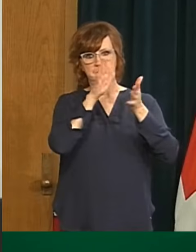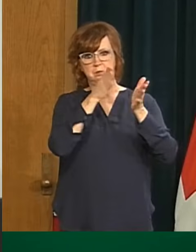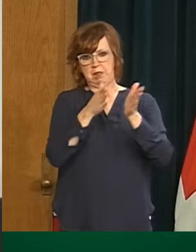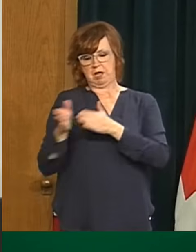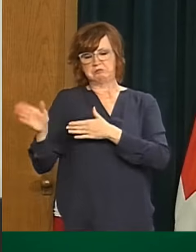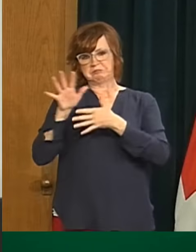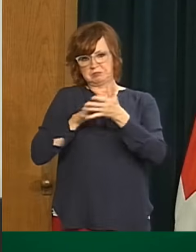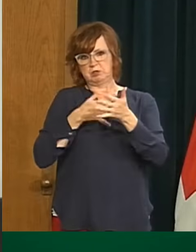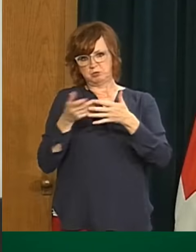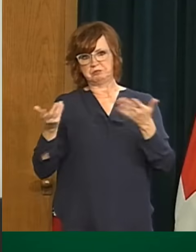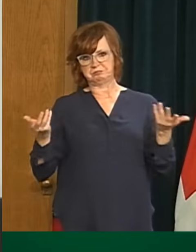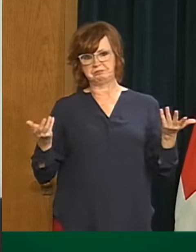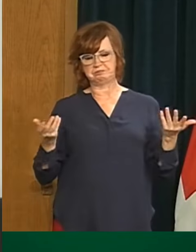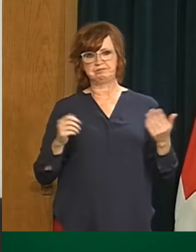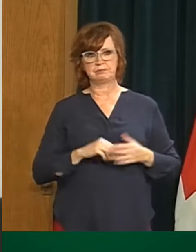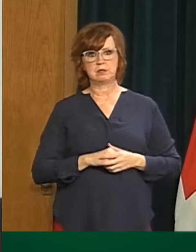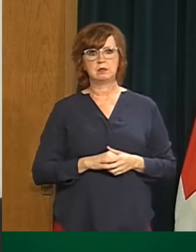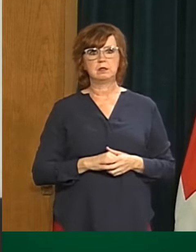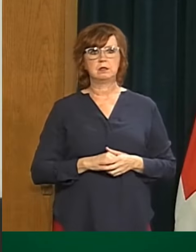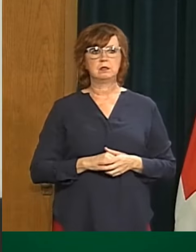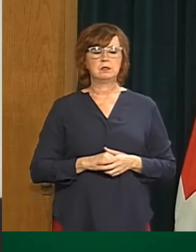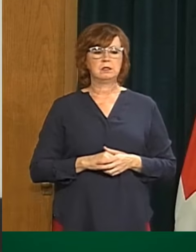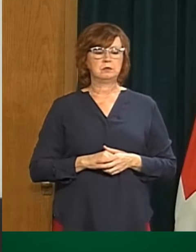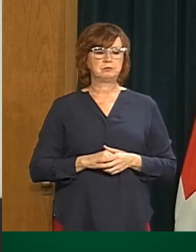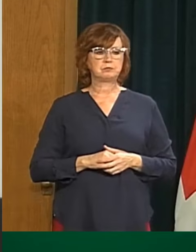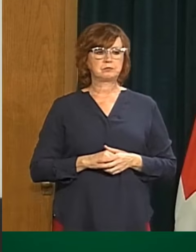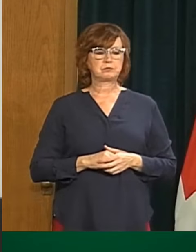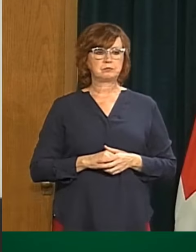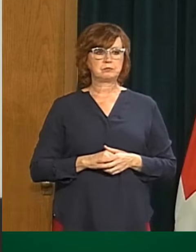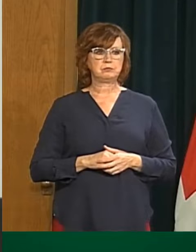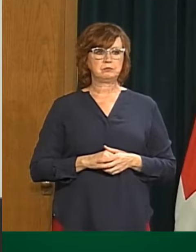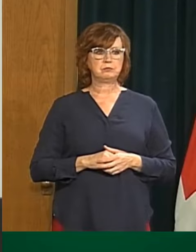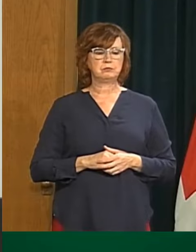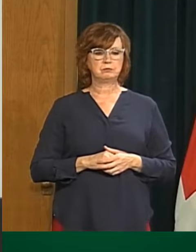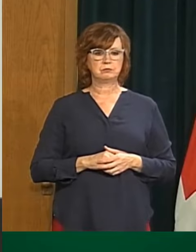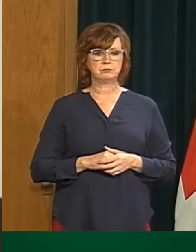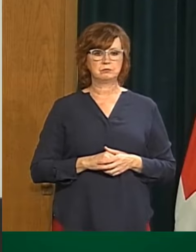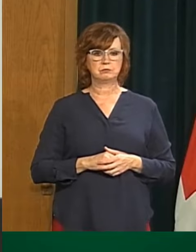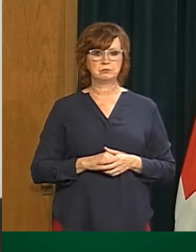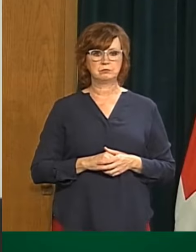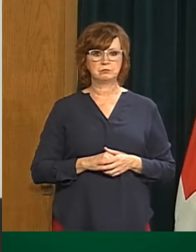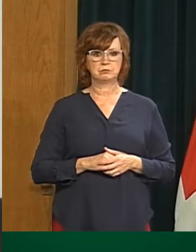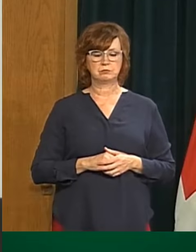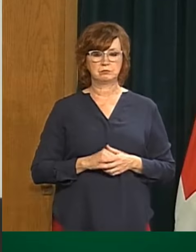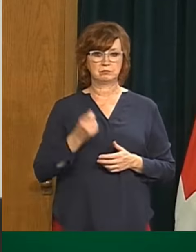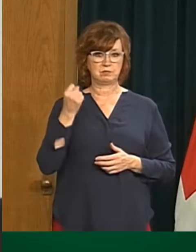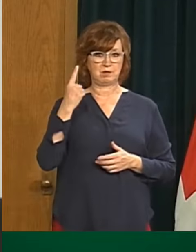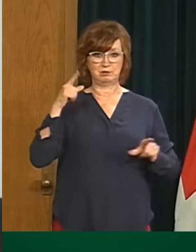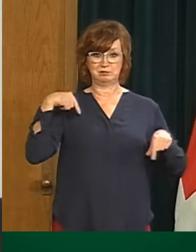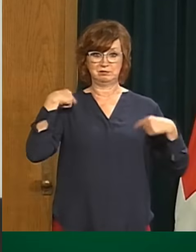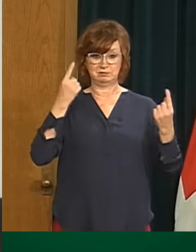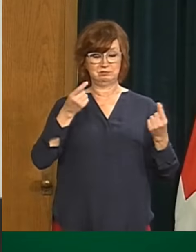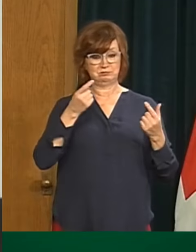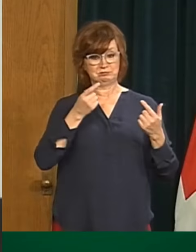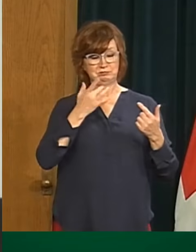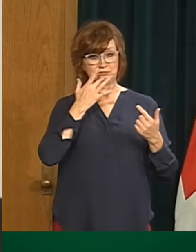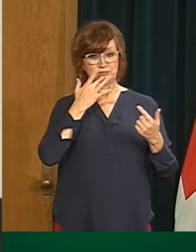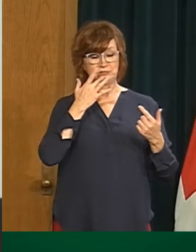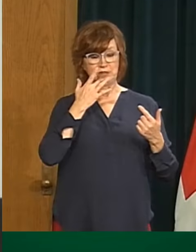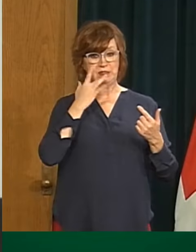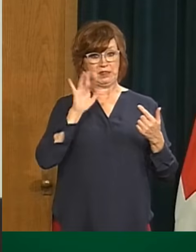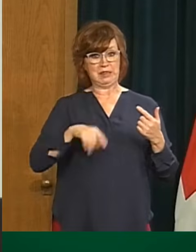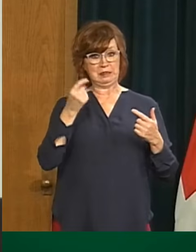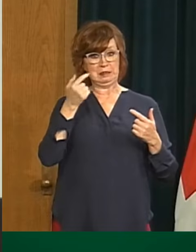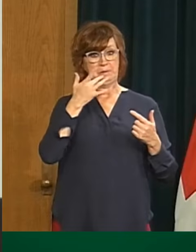an example, because we've been so good at limiting person-to-person transmission in the community, we have now said